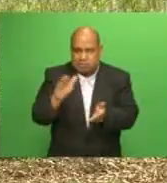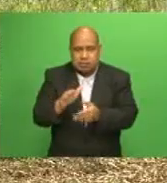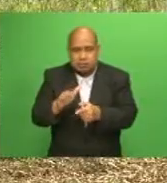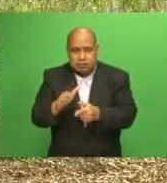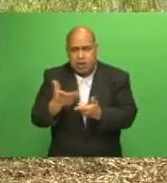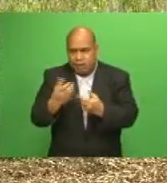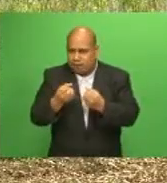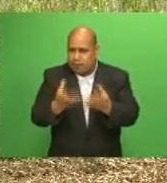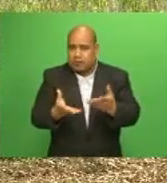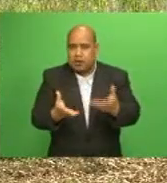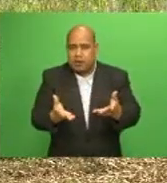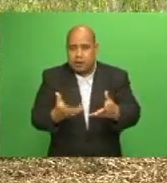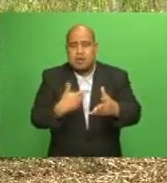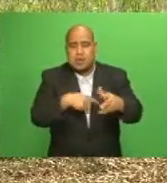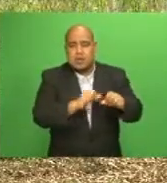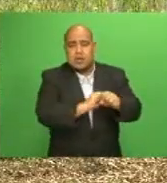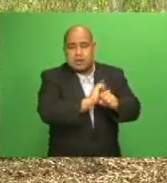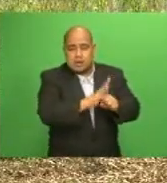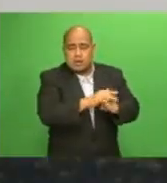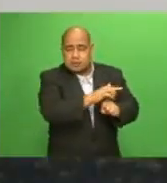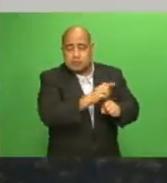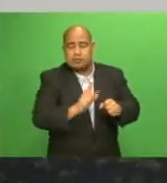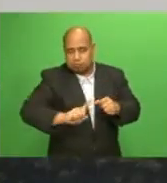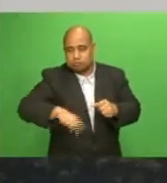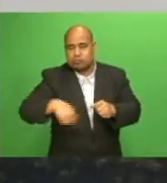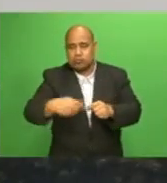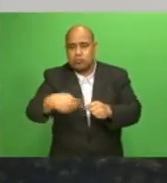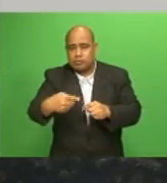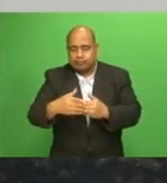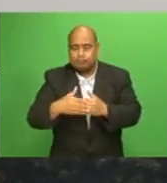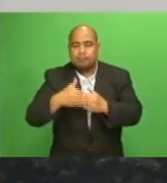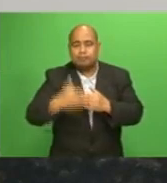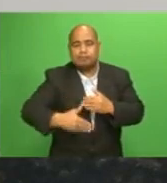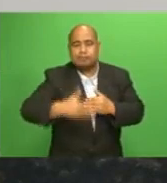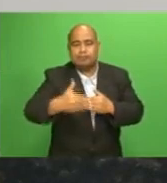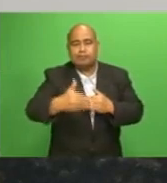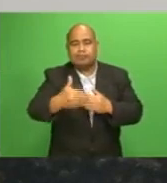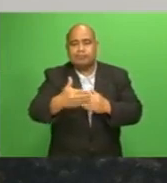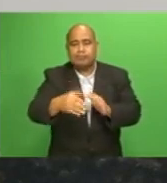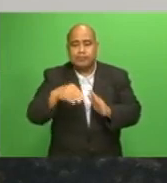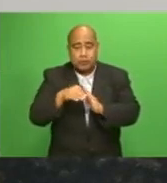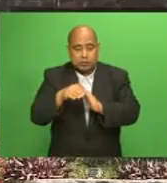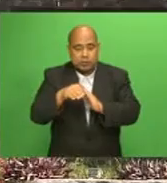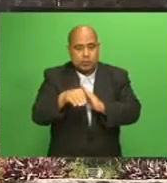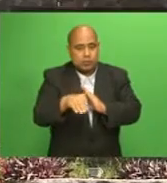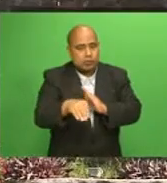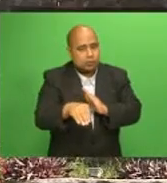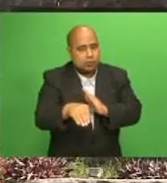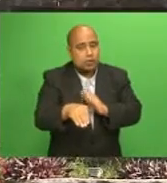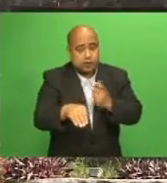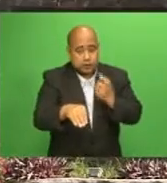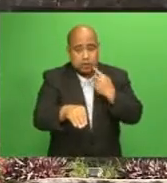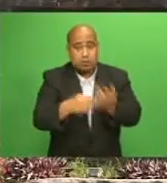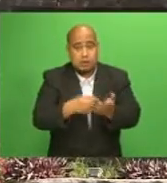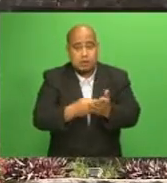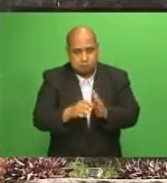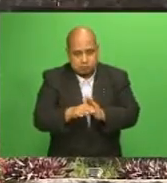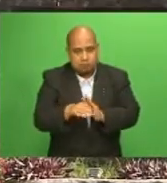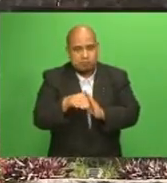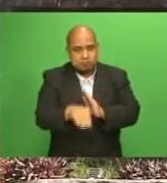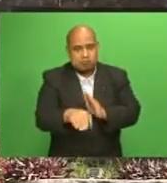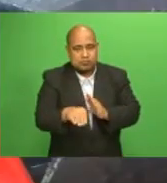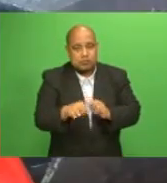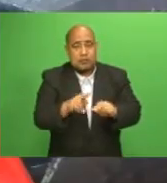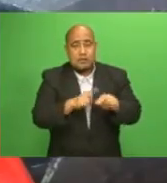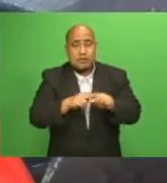COVID-19 crisis will continue to unfold for some time, casting a painful shadow over the economy, and therefore Fiji needs a